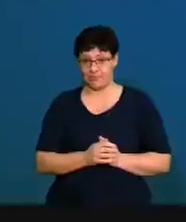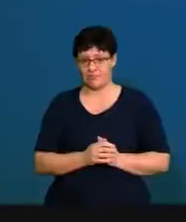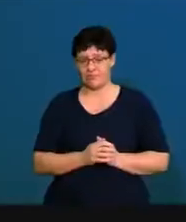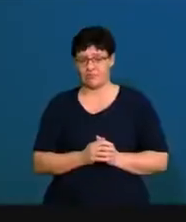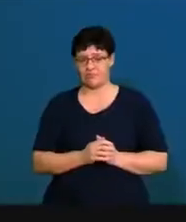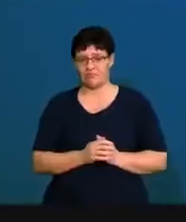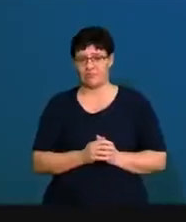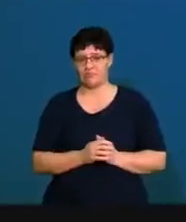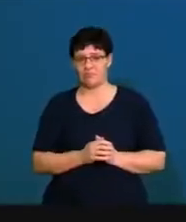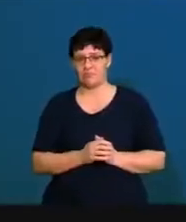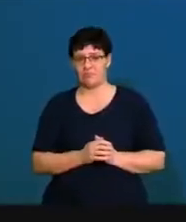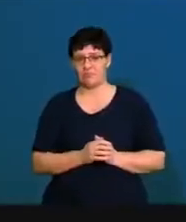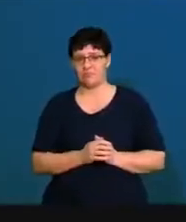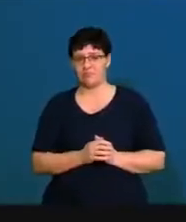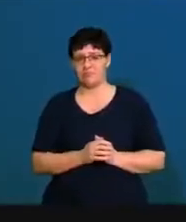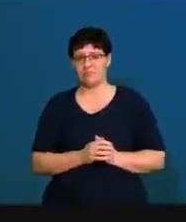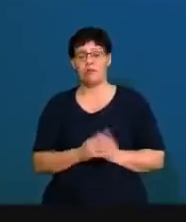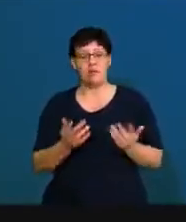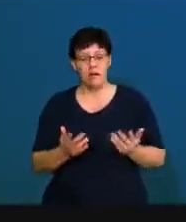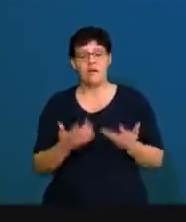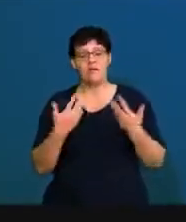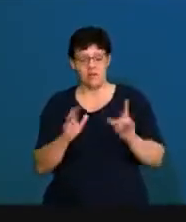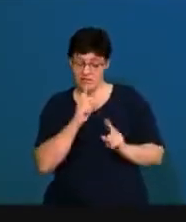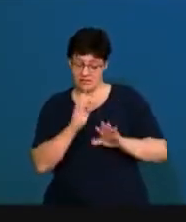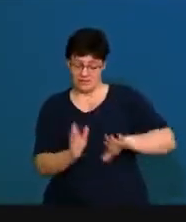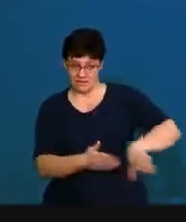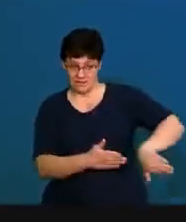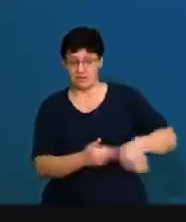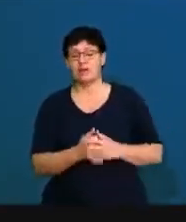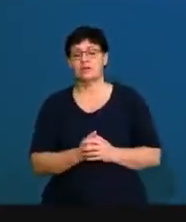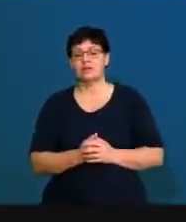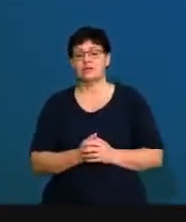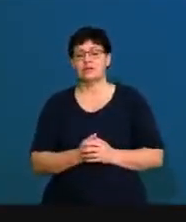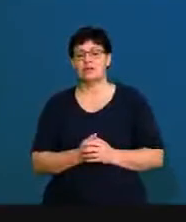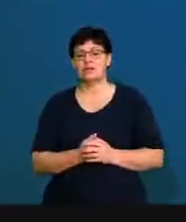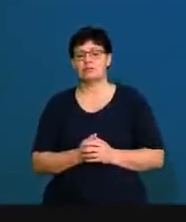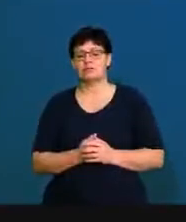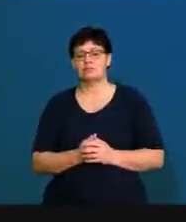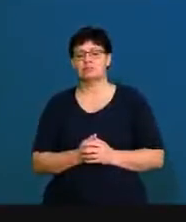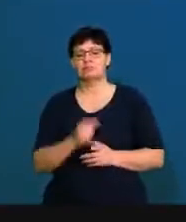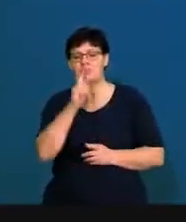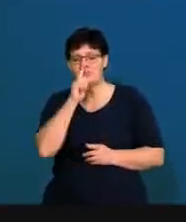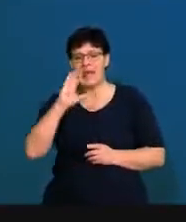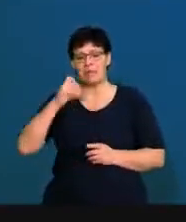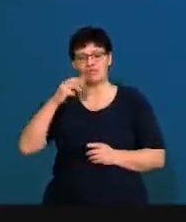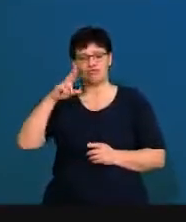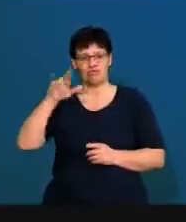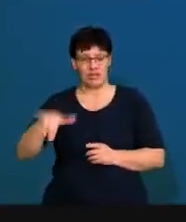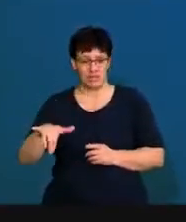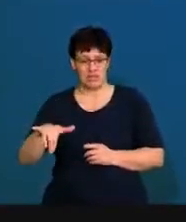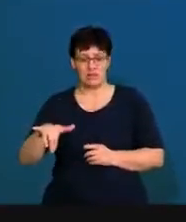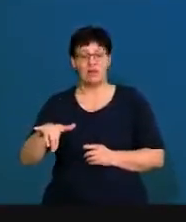Moving along, we've spoken about that. Now, if you look at the chemistry paper, a